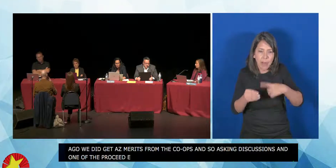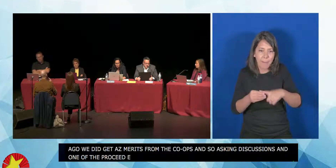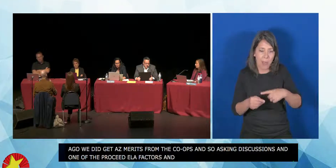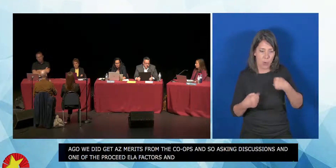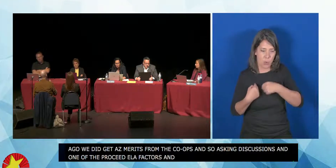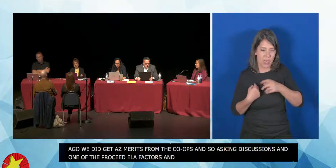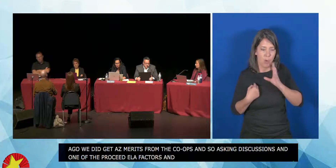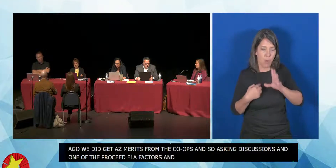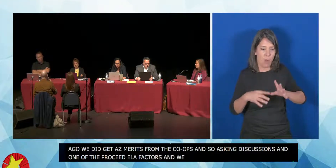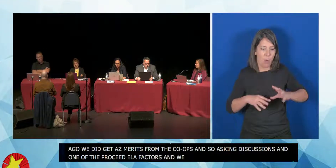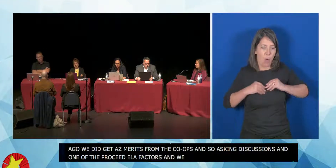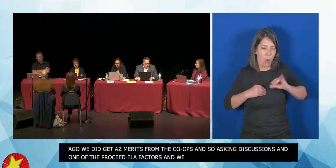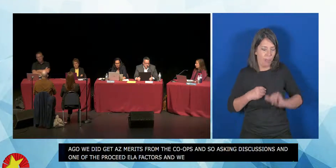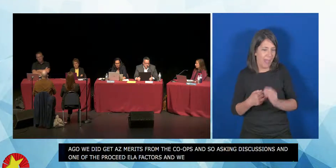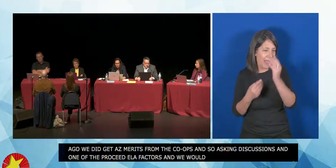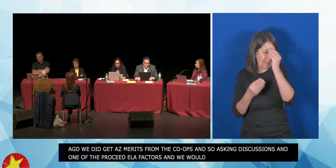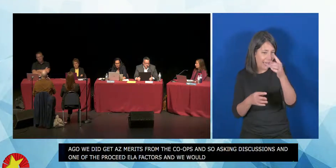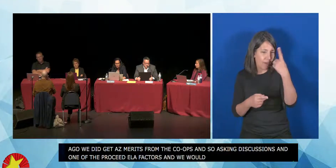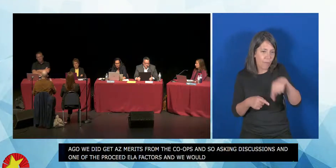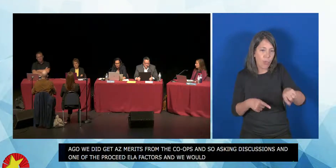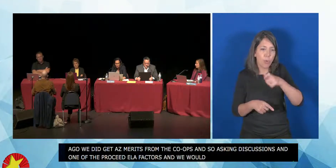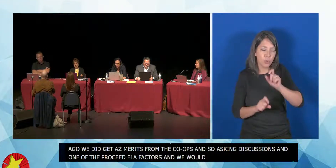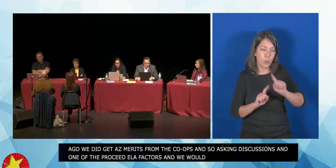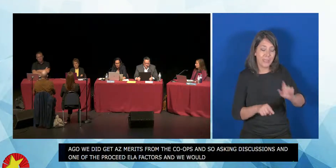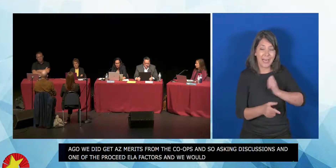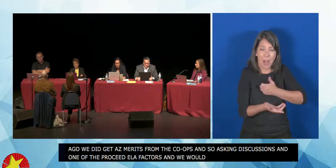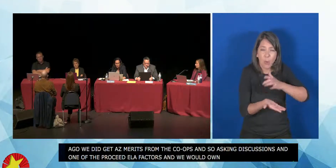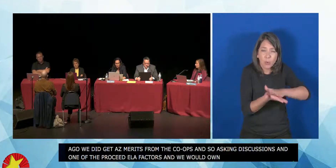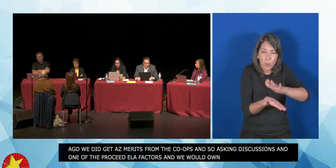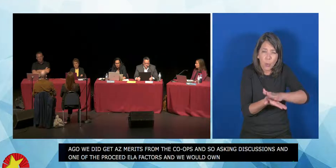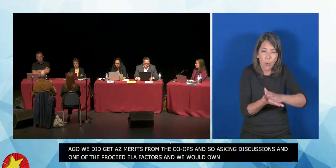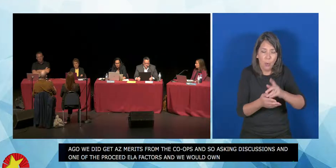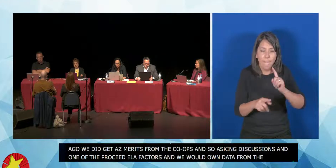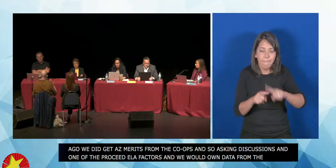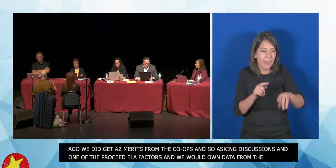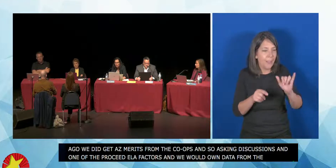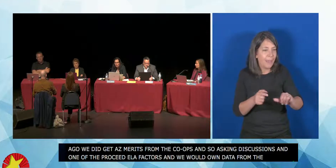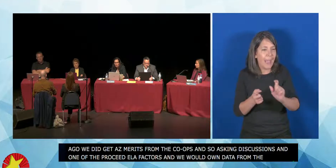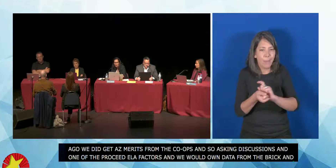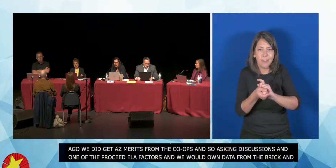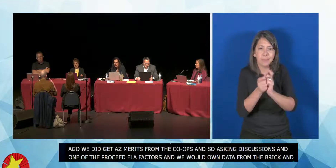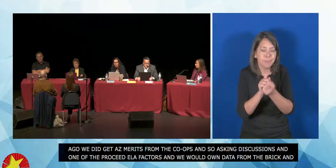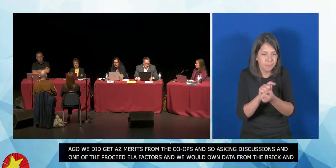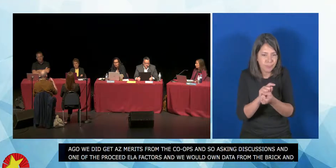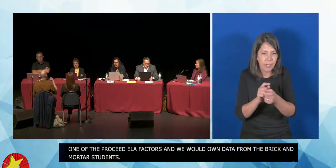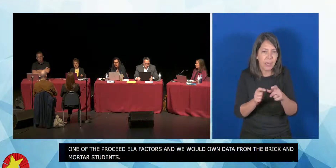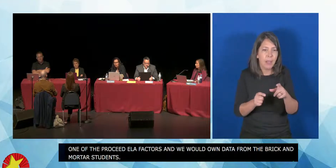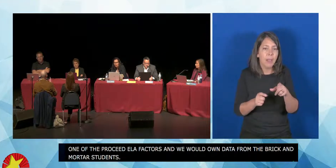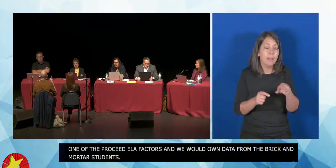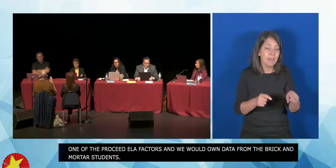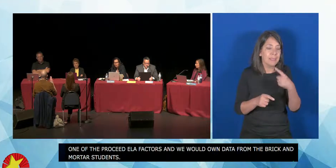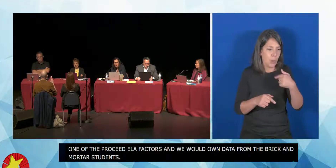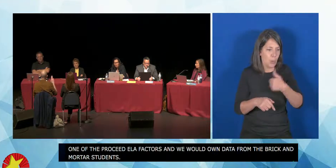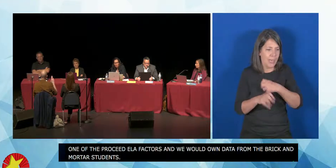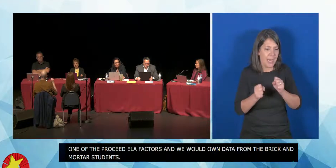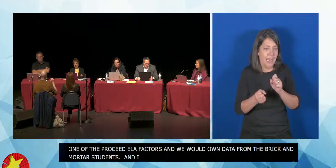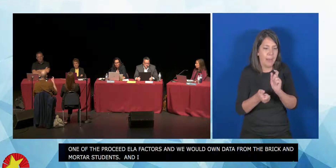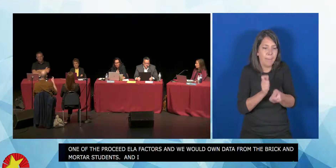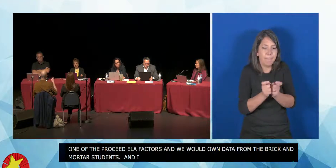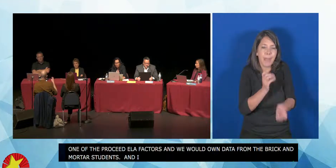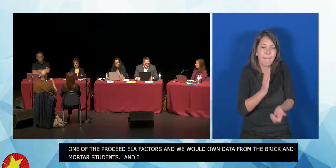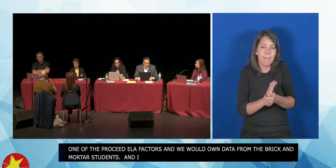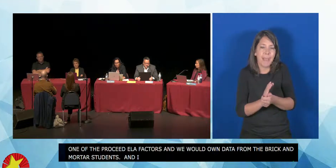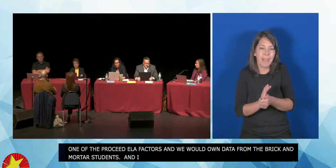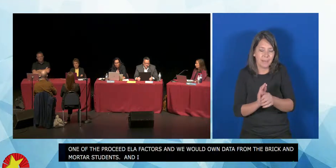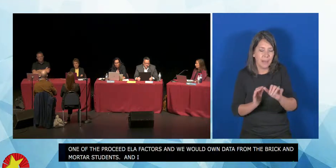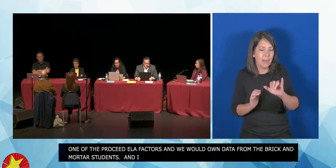students, but that was mitigated. I remember Dr. Rex telling us that we could amend the IGAs pretty easily to be able